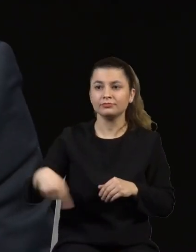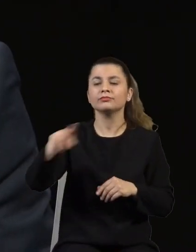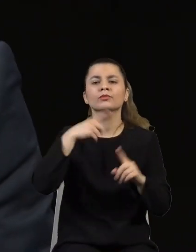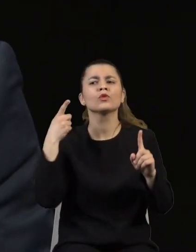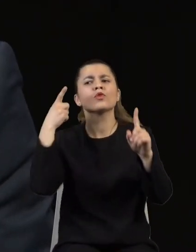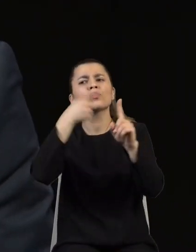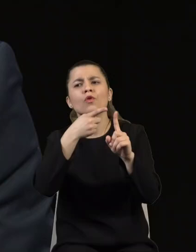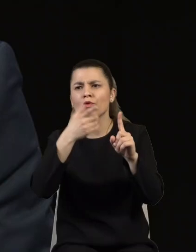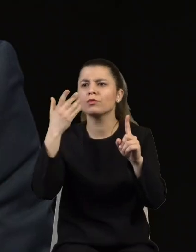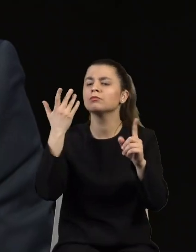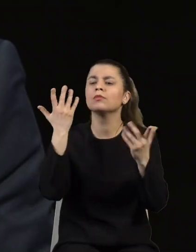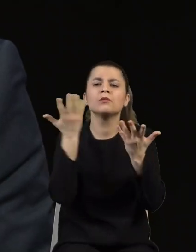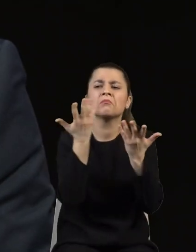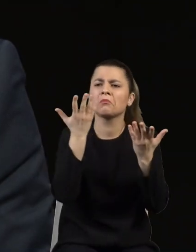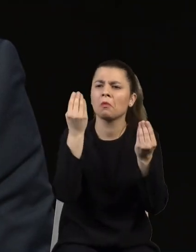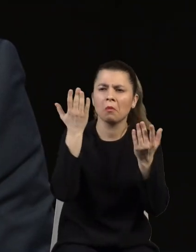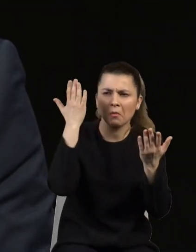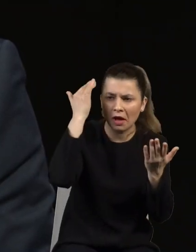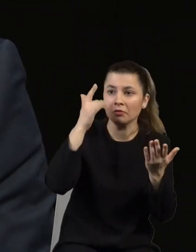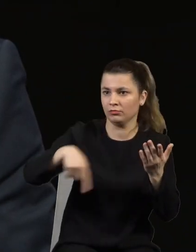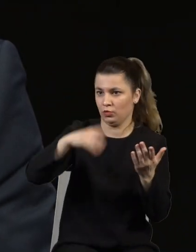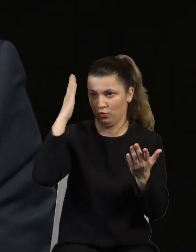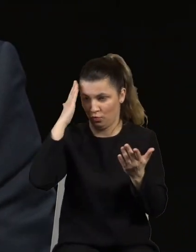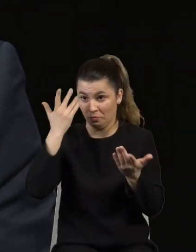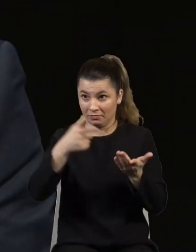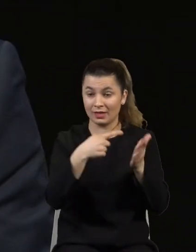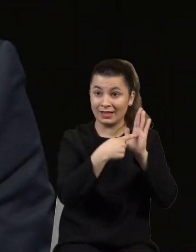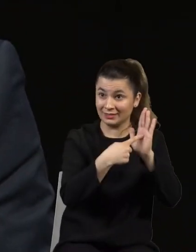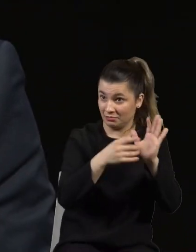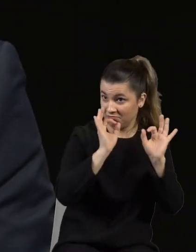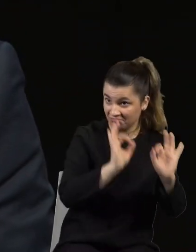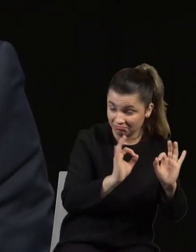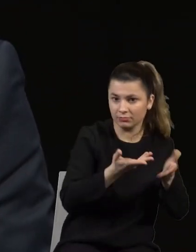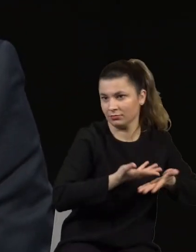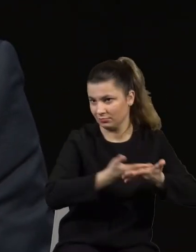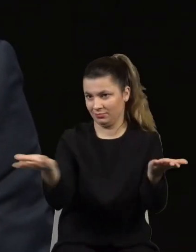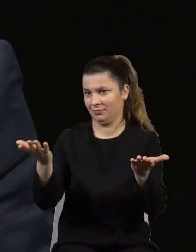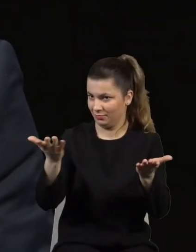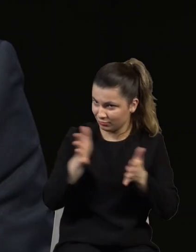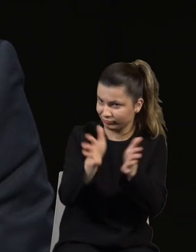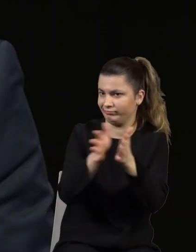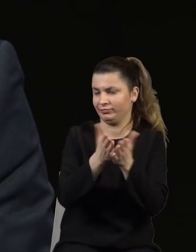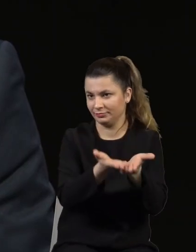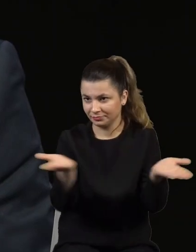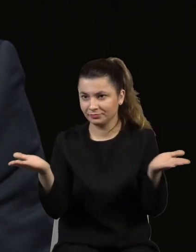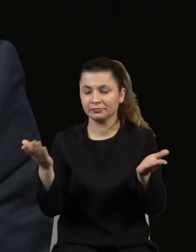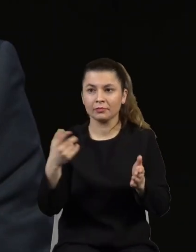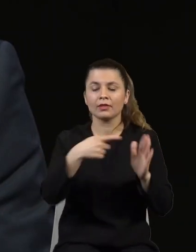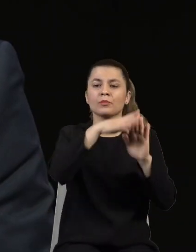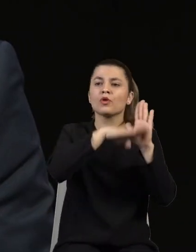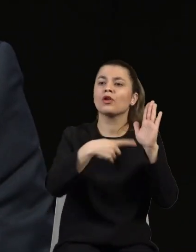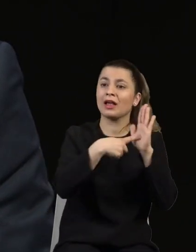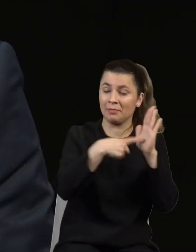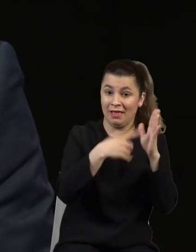practices regarding using dual-use solutions, etc., but increase awareness among